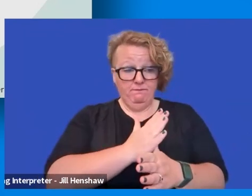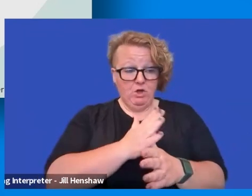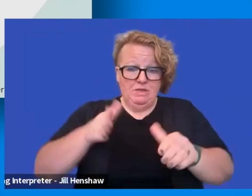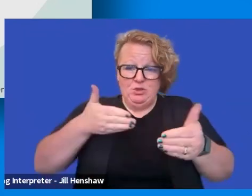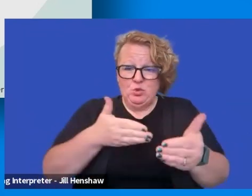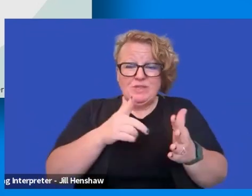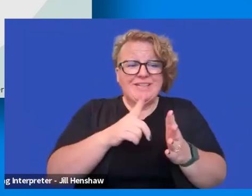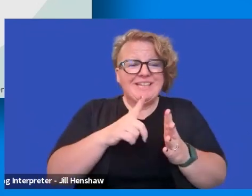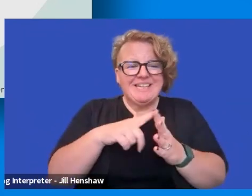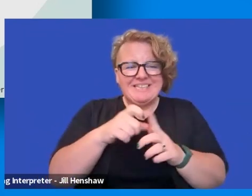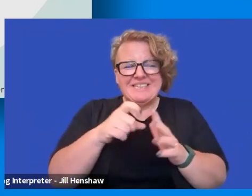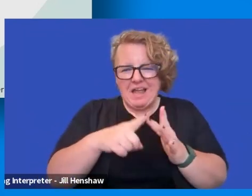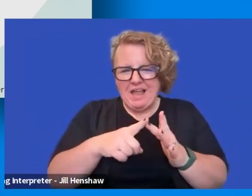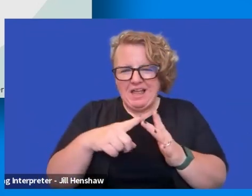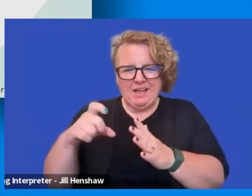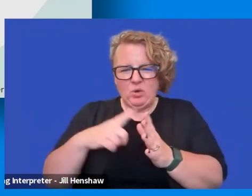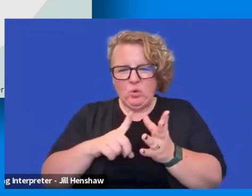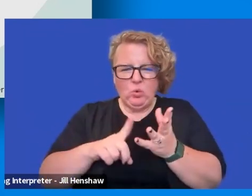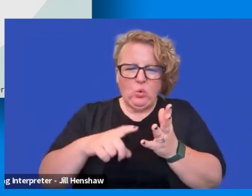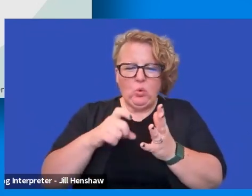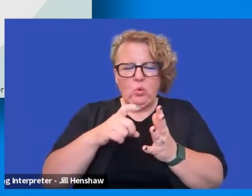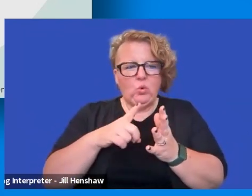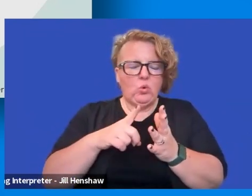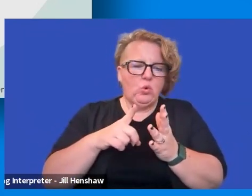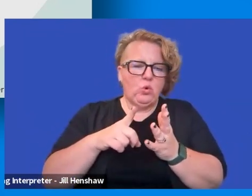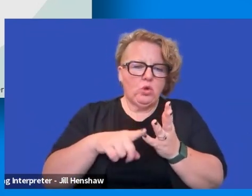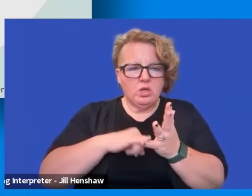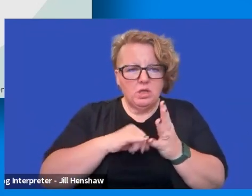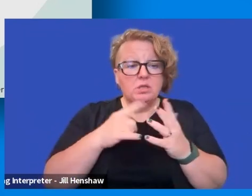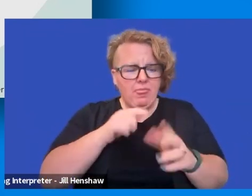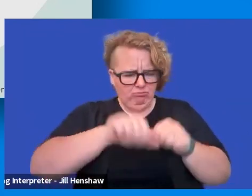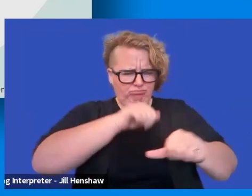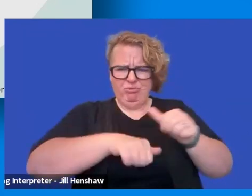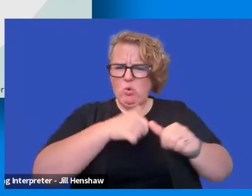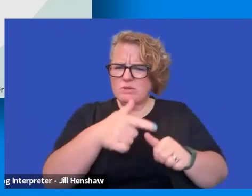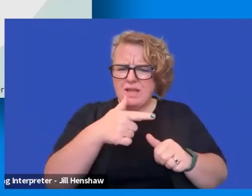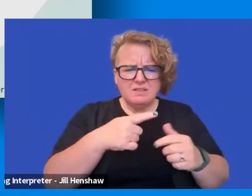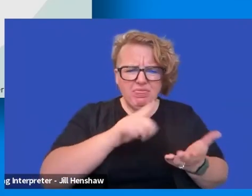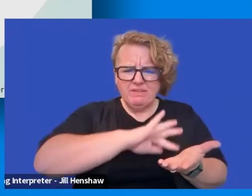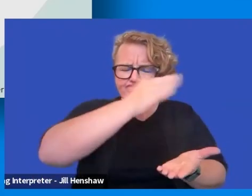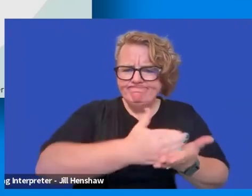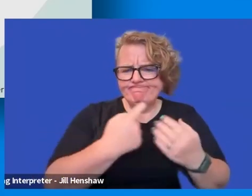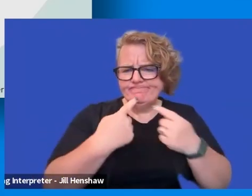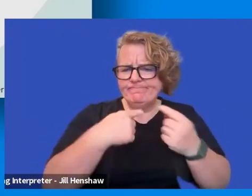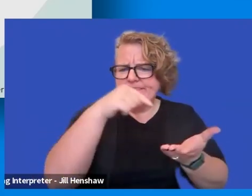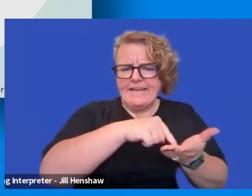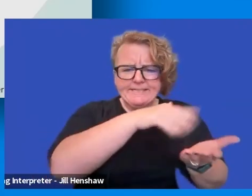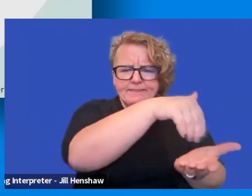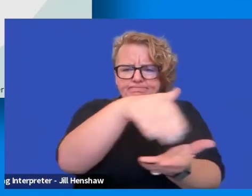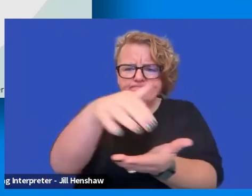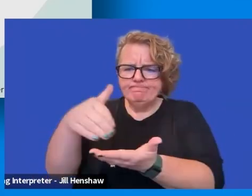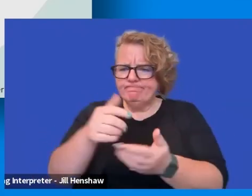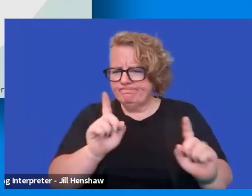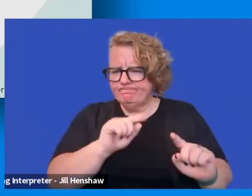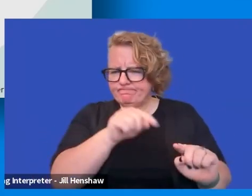caucus, and then we will summarise for you the research process that we've been through and the data sets that we have gathered. And we